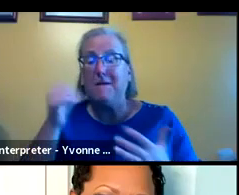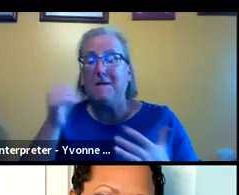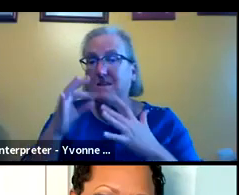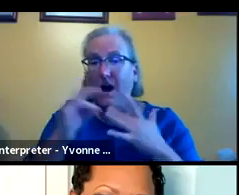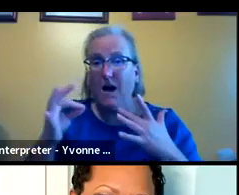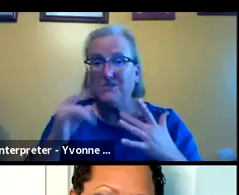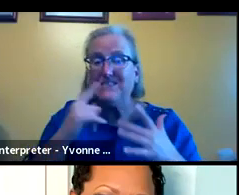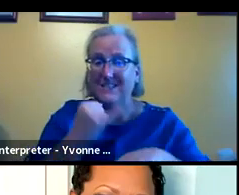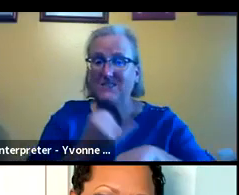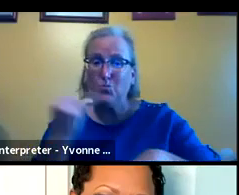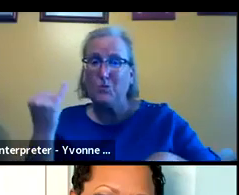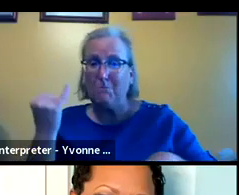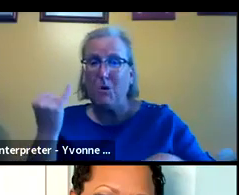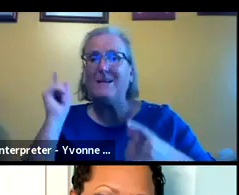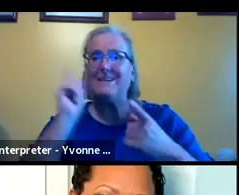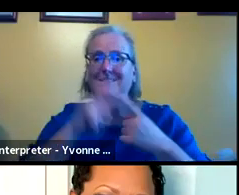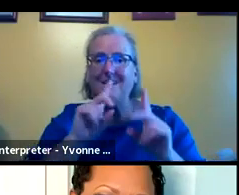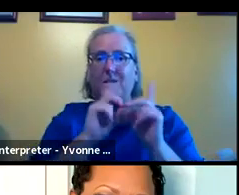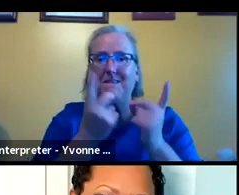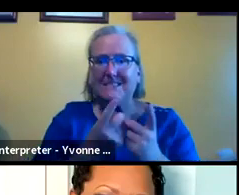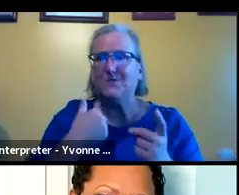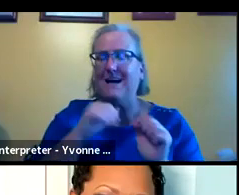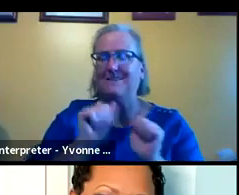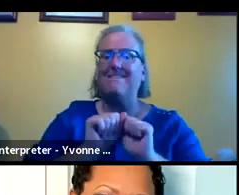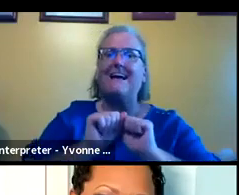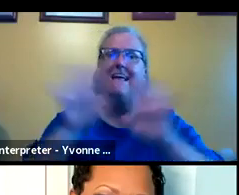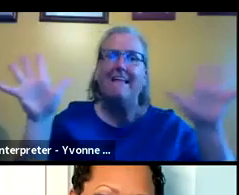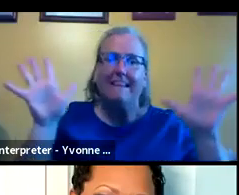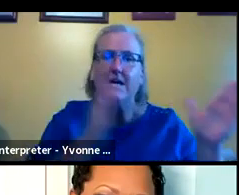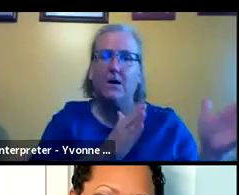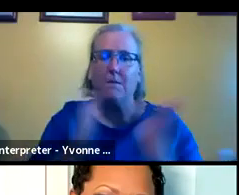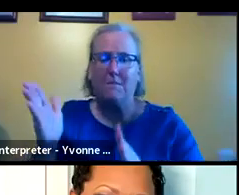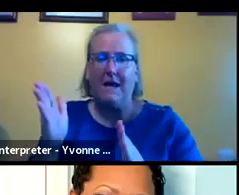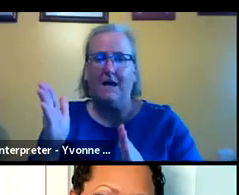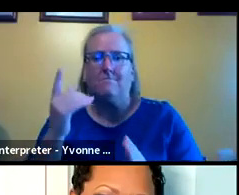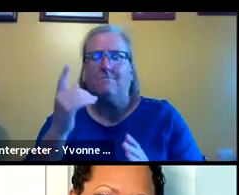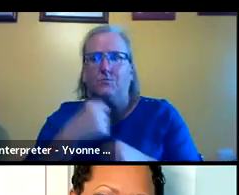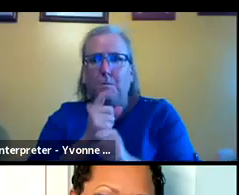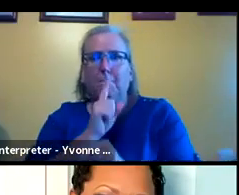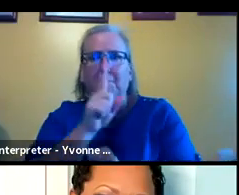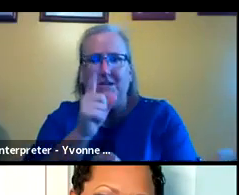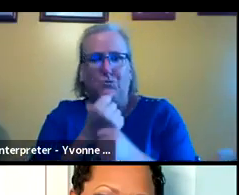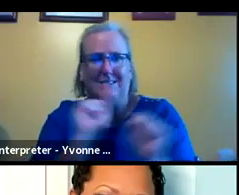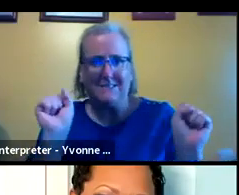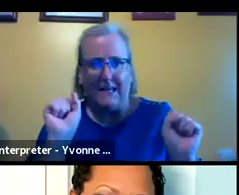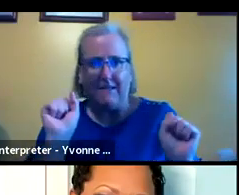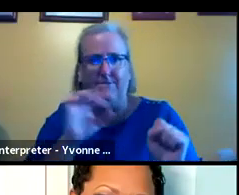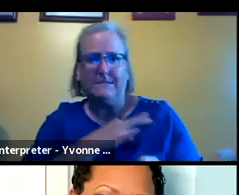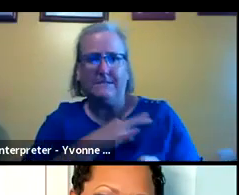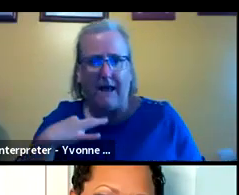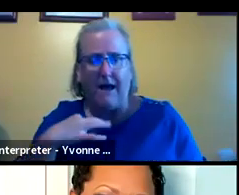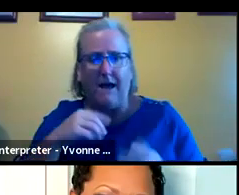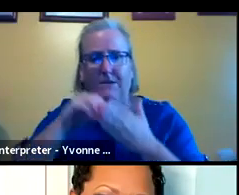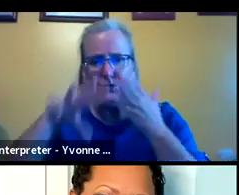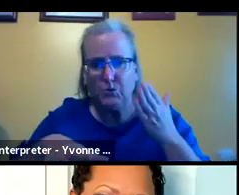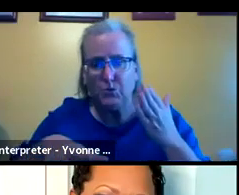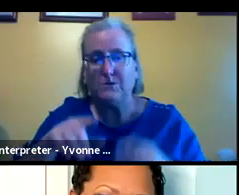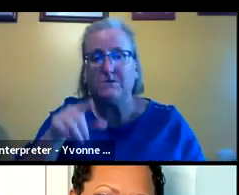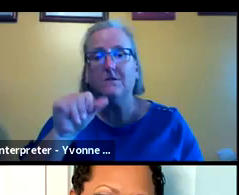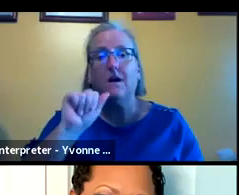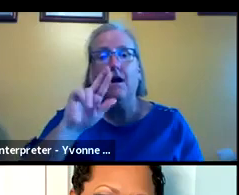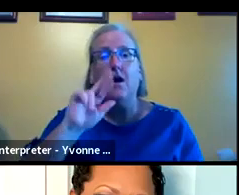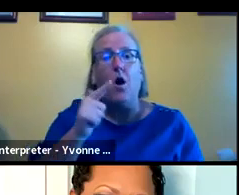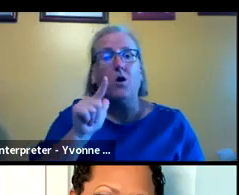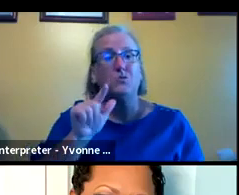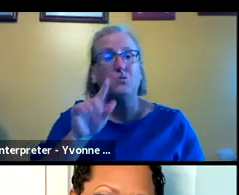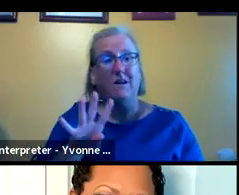clear plan that can ensure the safety of all staff and students. In 13 days, on August 24th, staff began